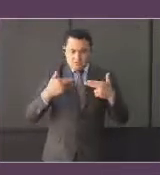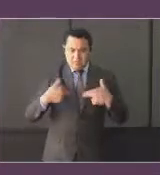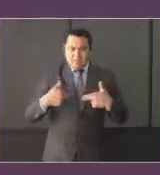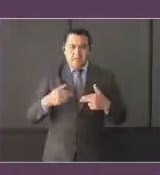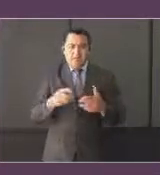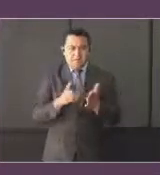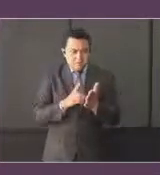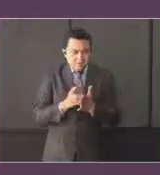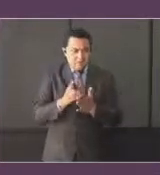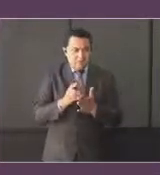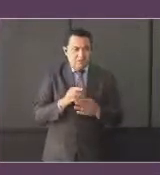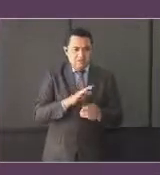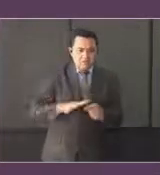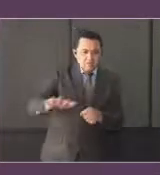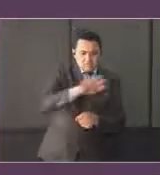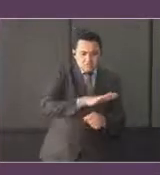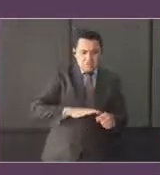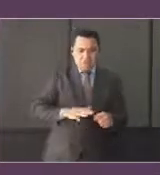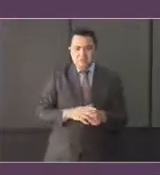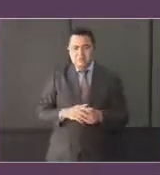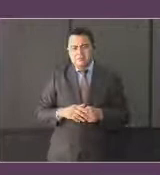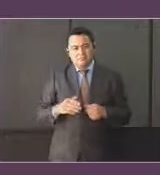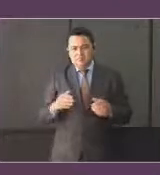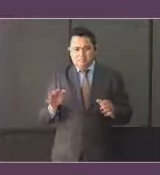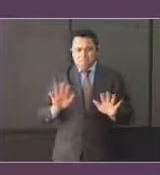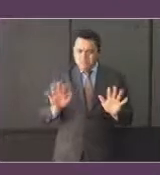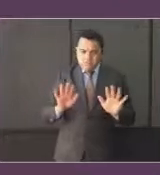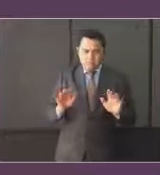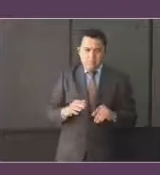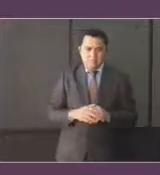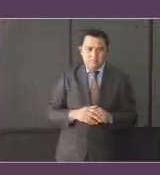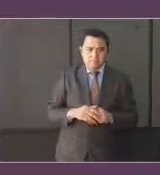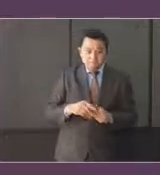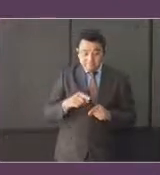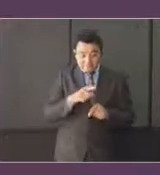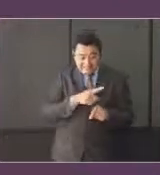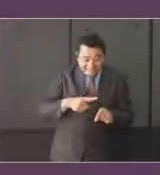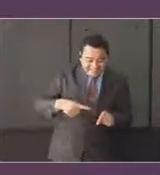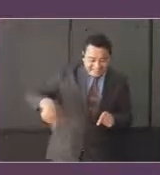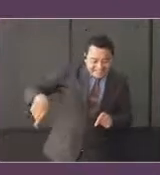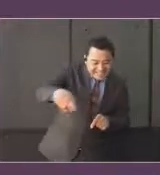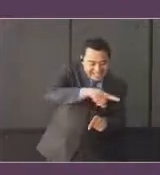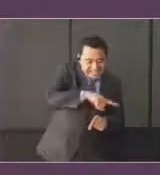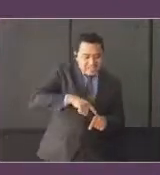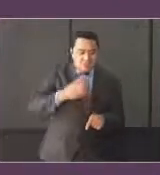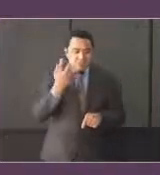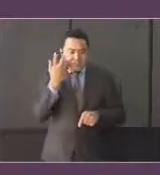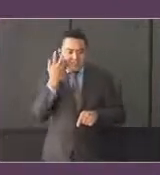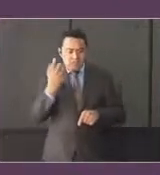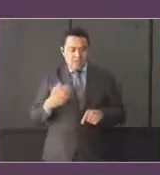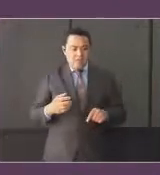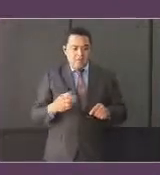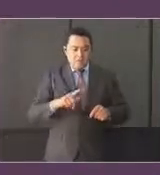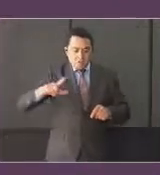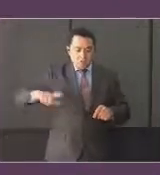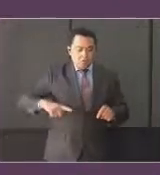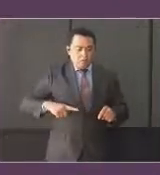have registered at the municipality to generate mechanisms for communication with the local